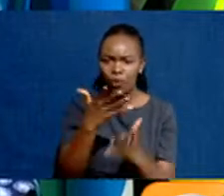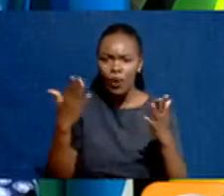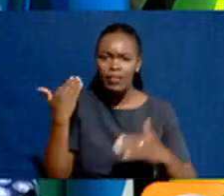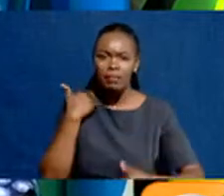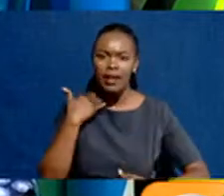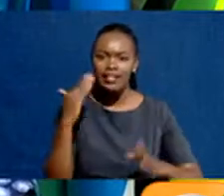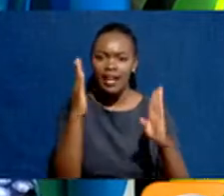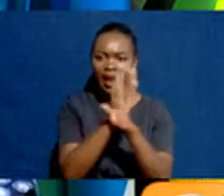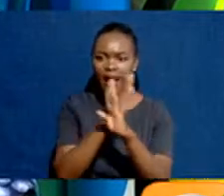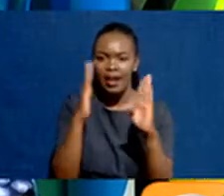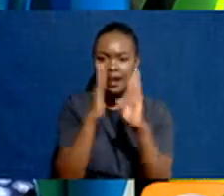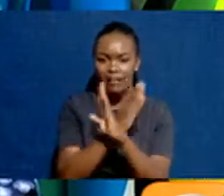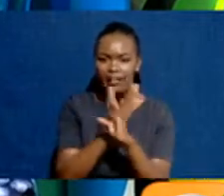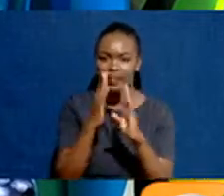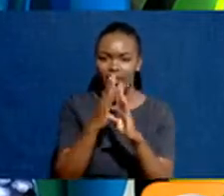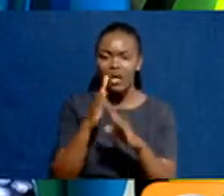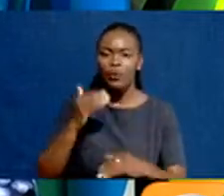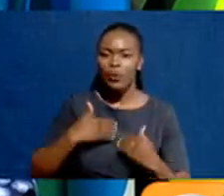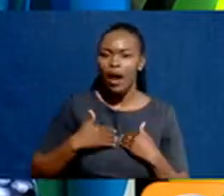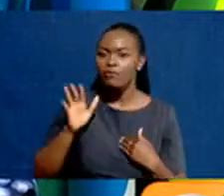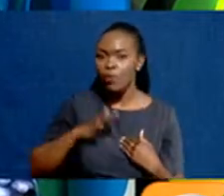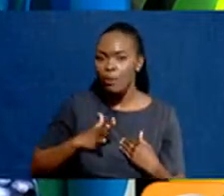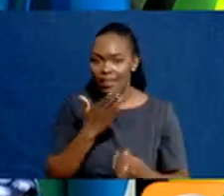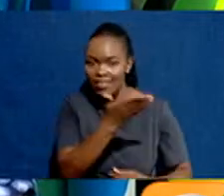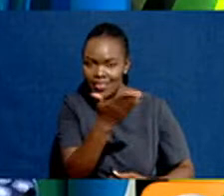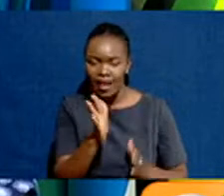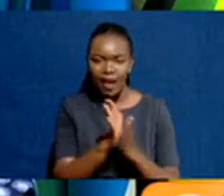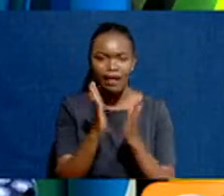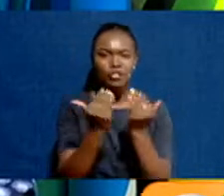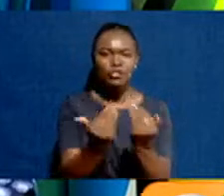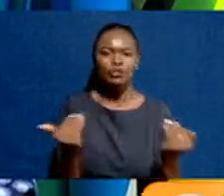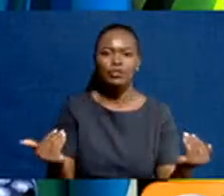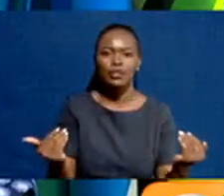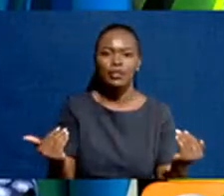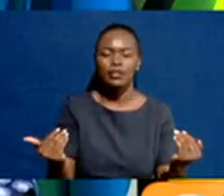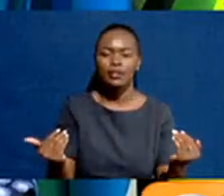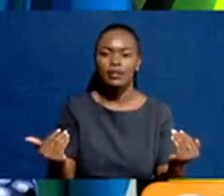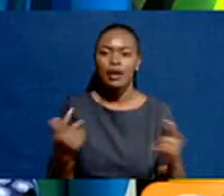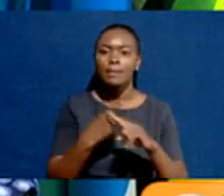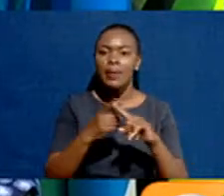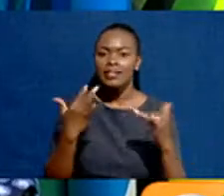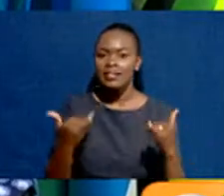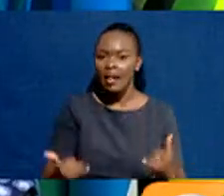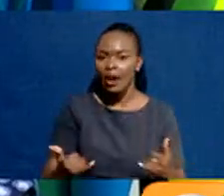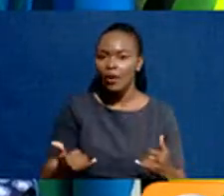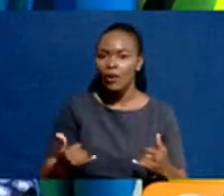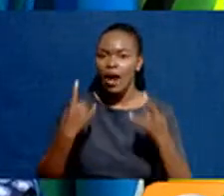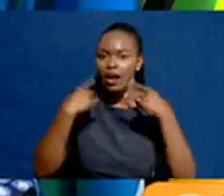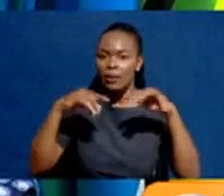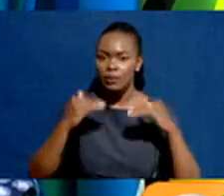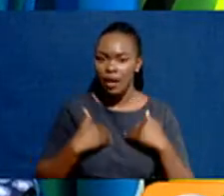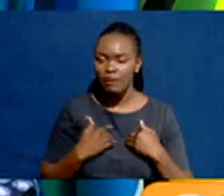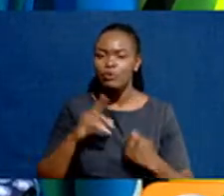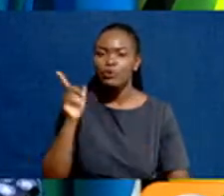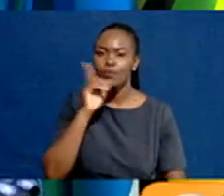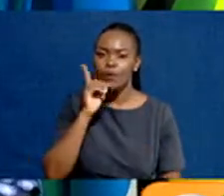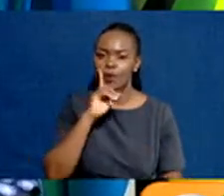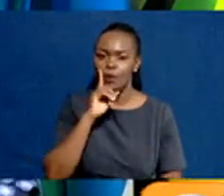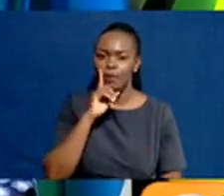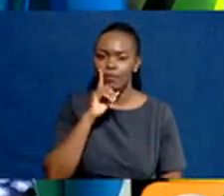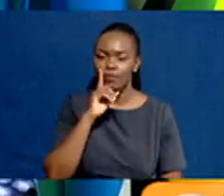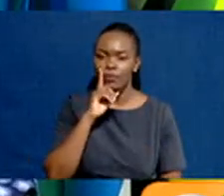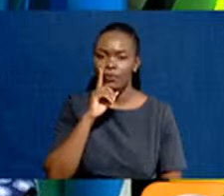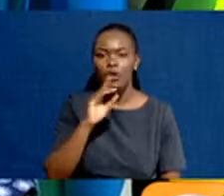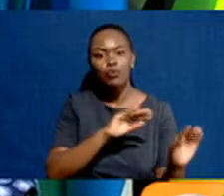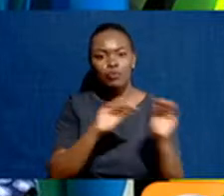people to leave, the women and the children, and they have been given a deadline. Those who don't leave, I'm sorry.